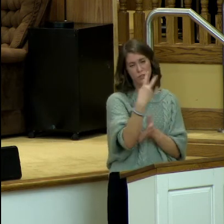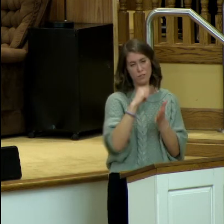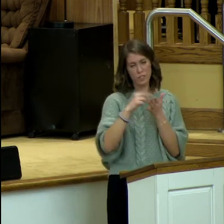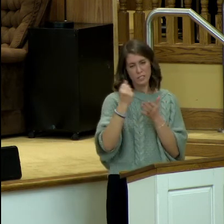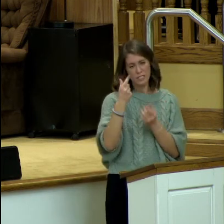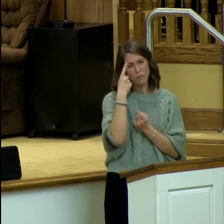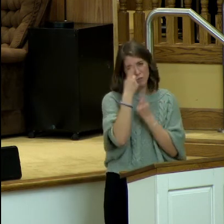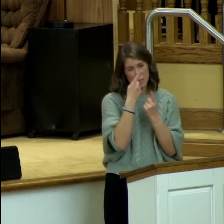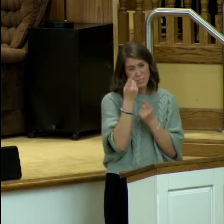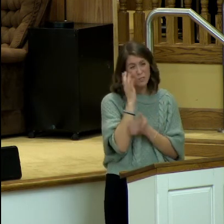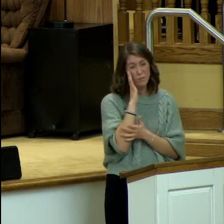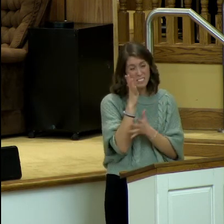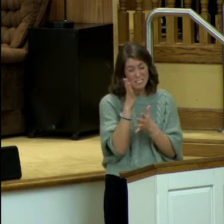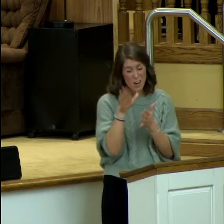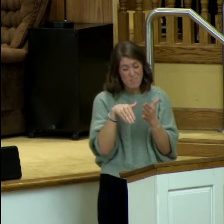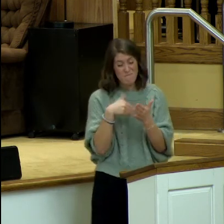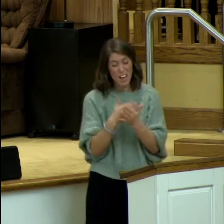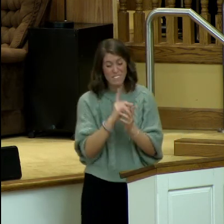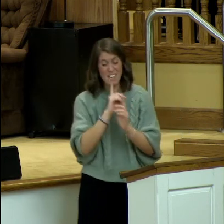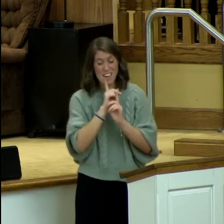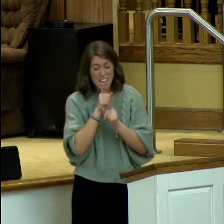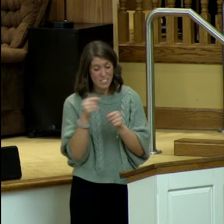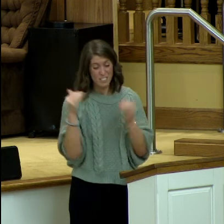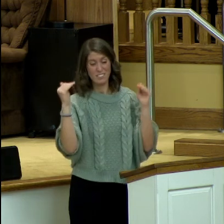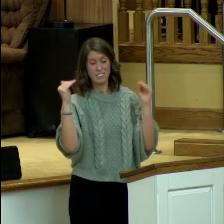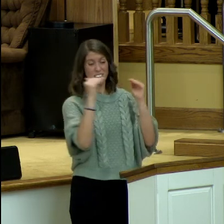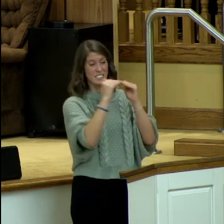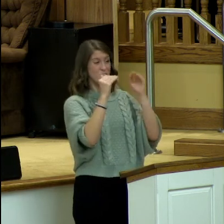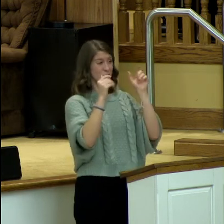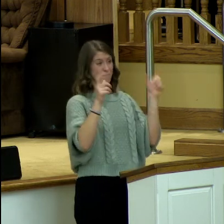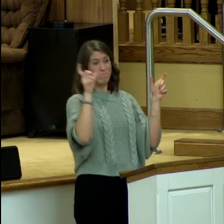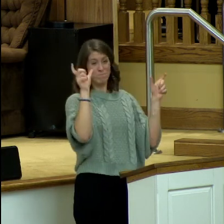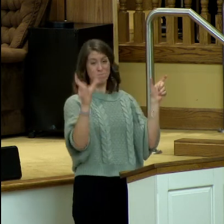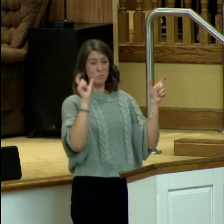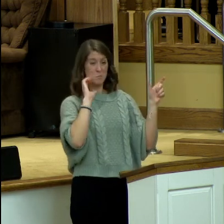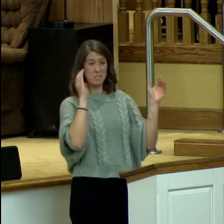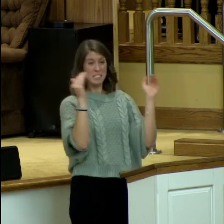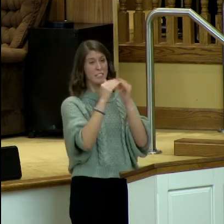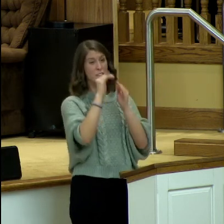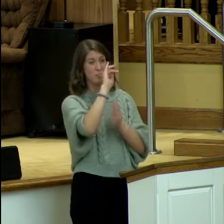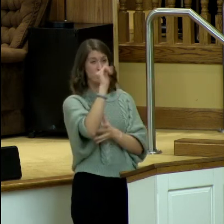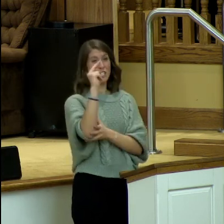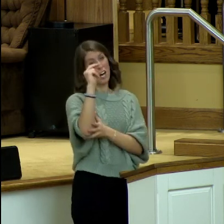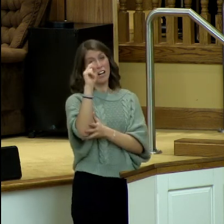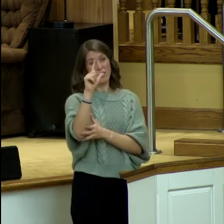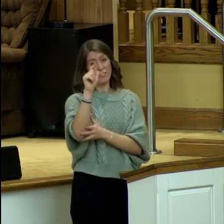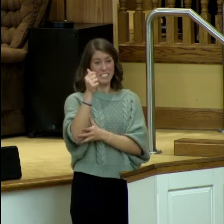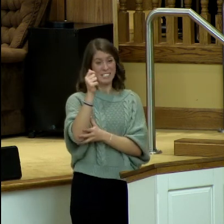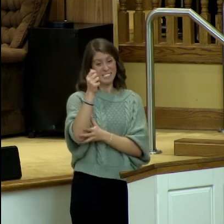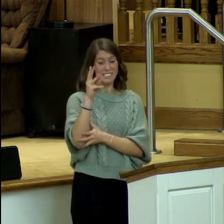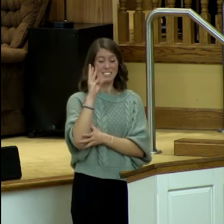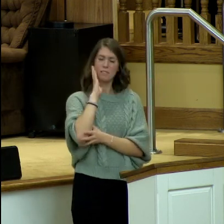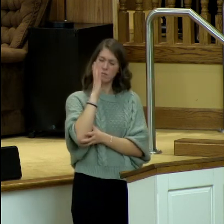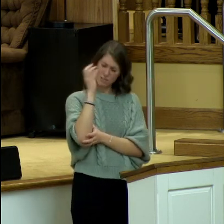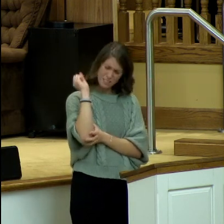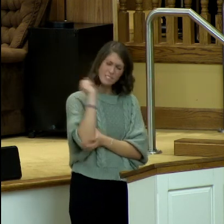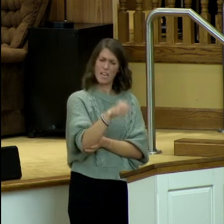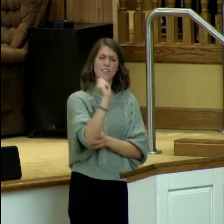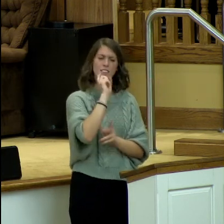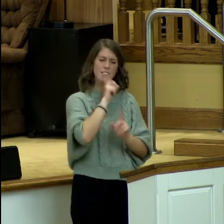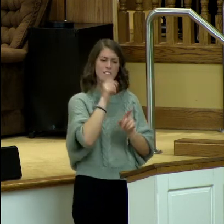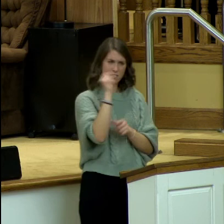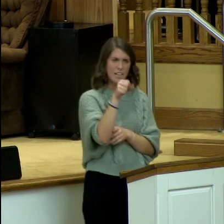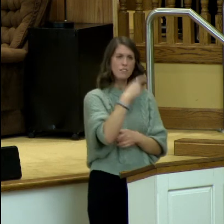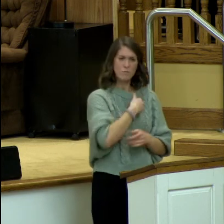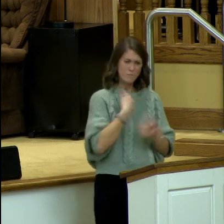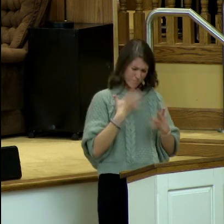wonder if we'll ever get to that answer, that equal side. On the other side of that equals equation of John 3:16, the answer is yes, we'll get there. And we did get